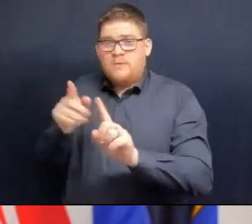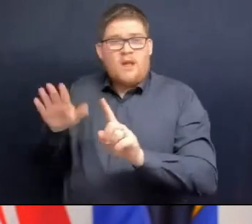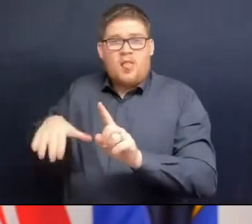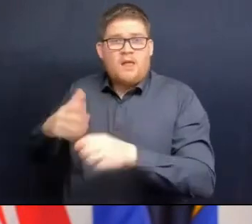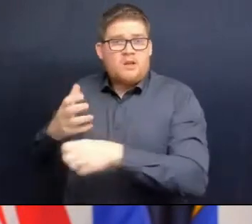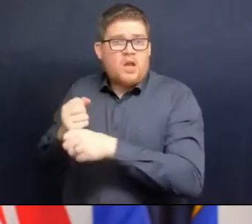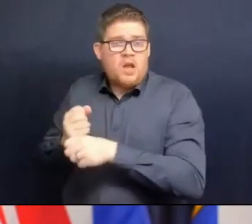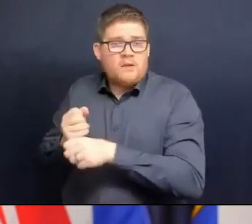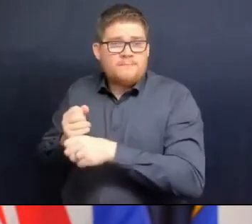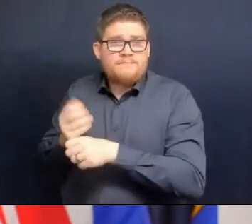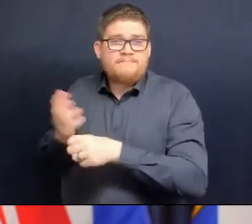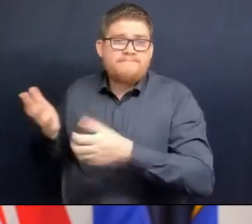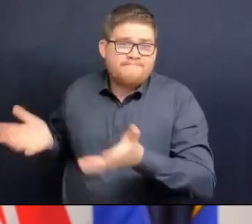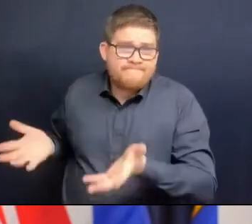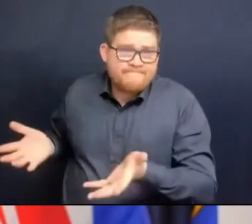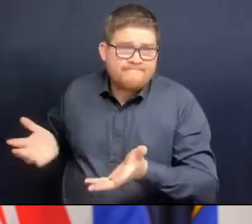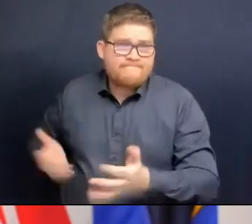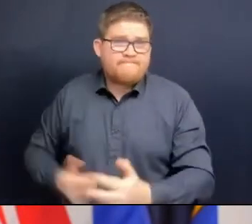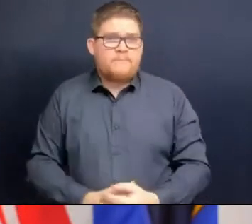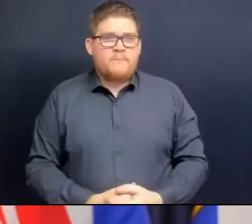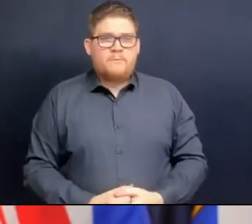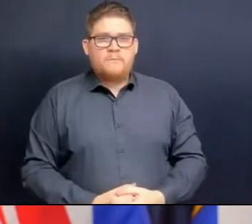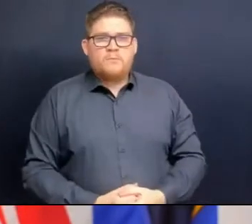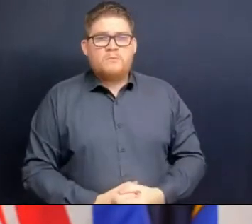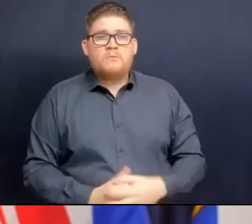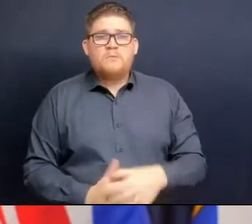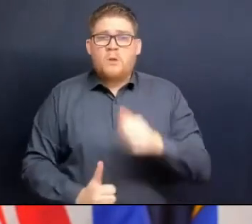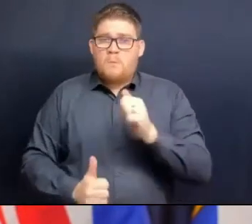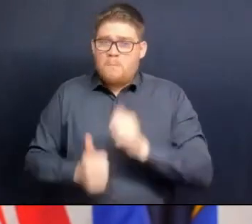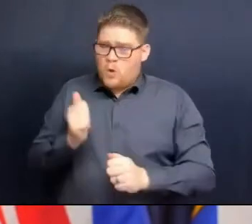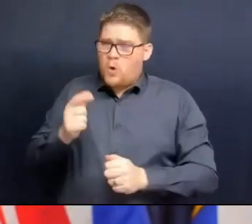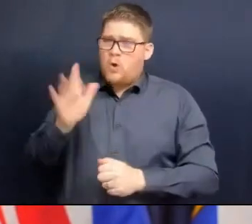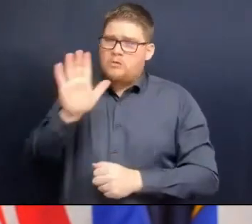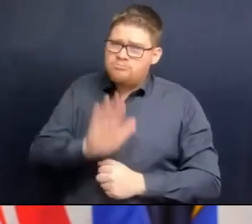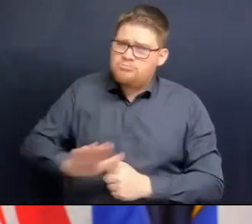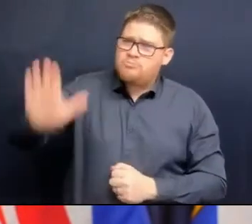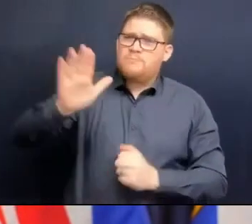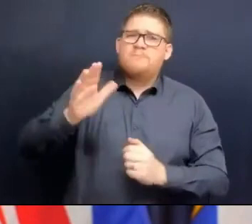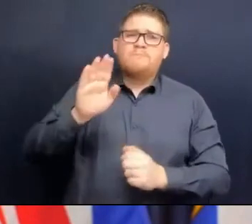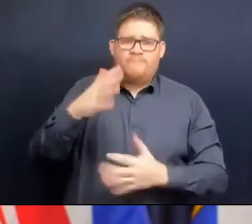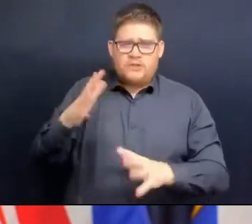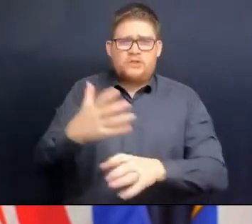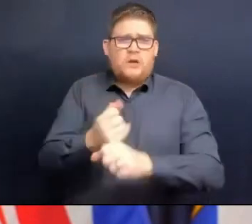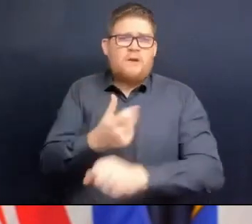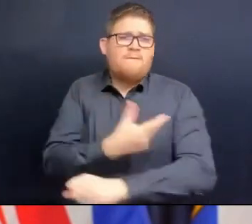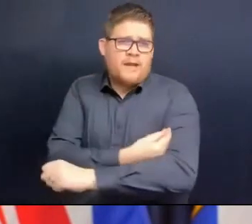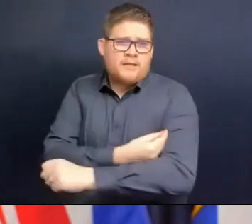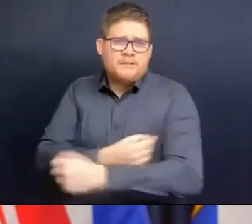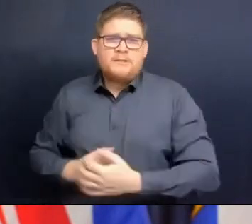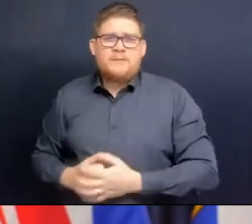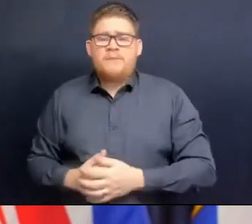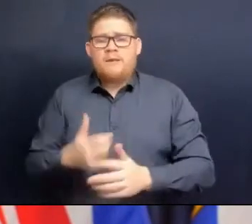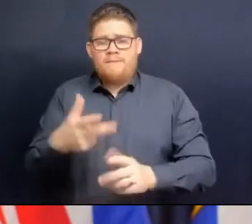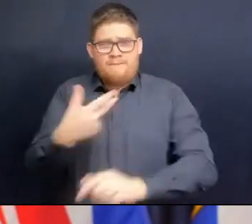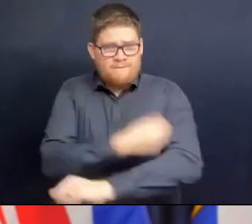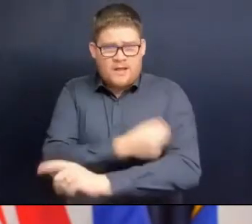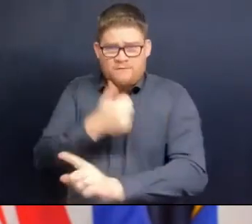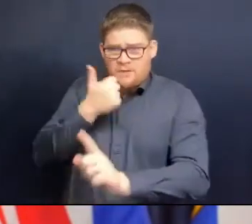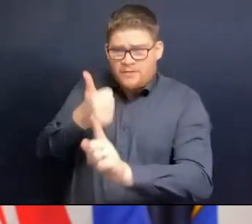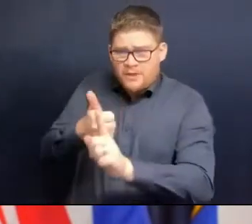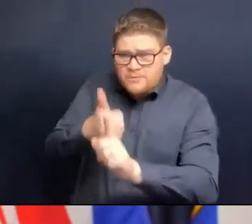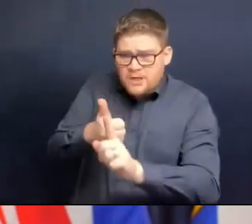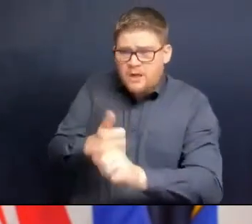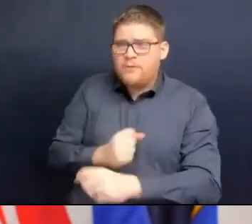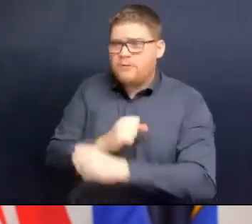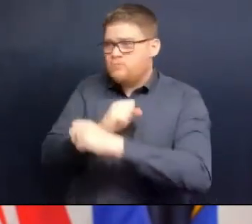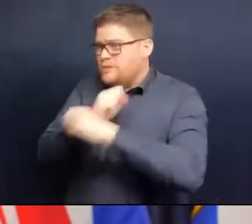split there, but that split is 16 to 1, just to put it in context. And the people who have been vaccinated have done so for their own safety, for